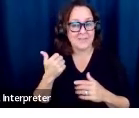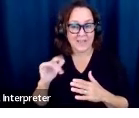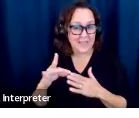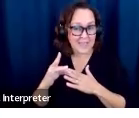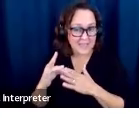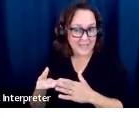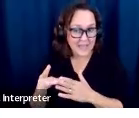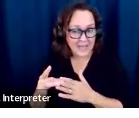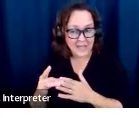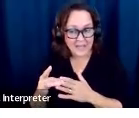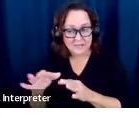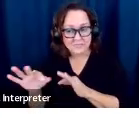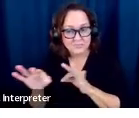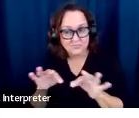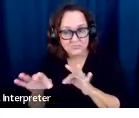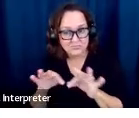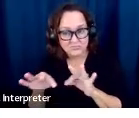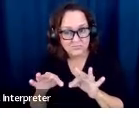guidance for,